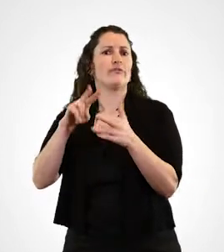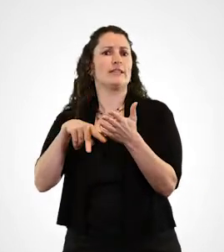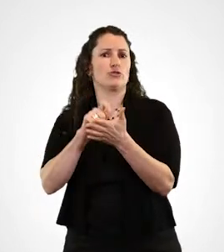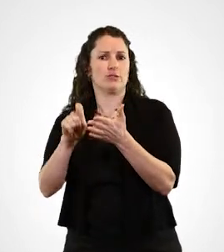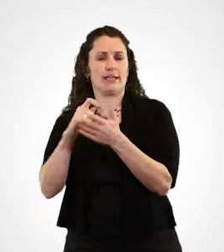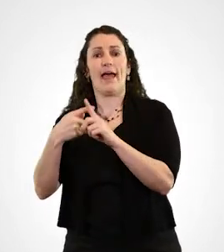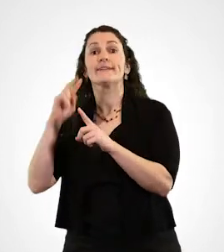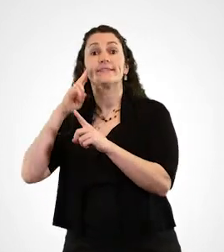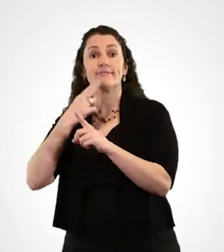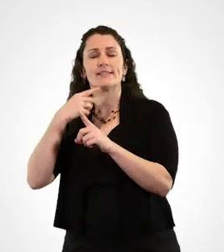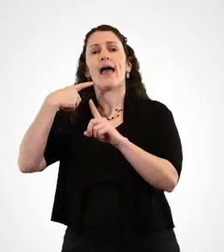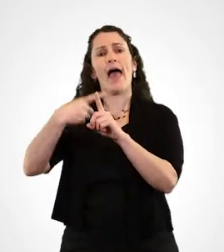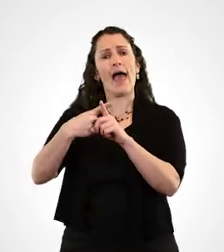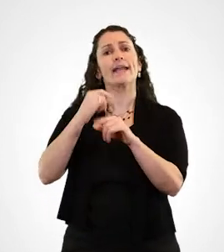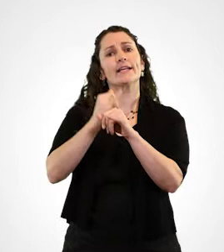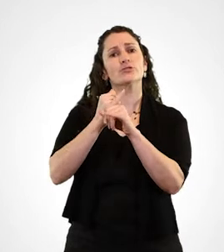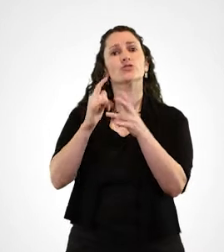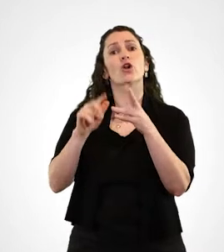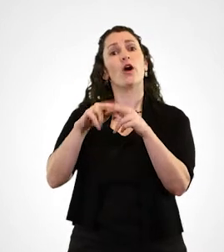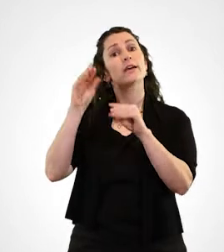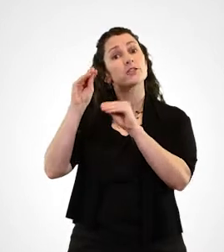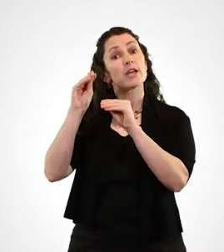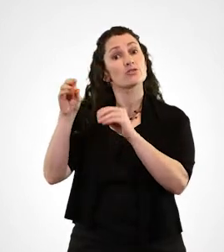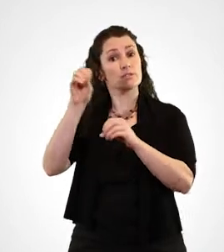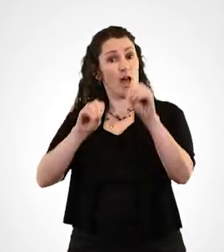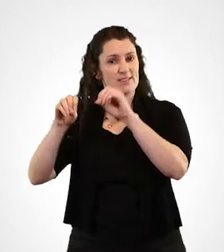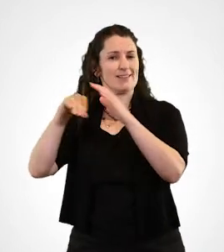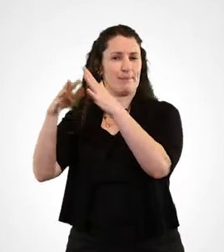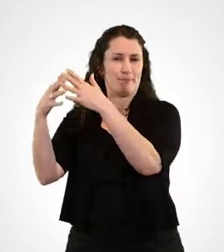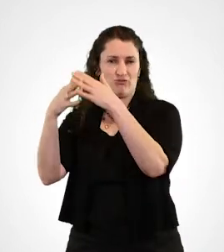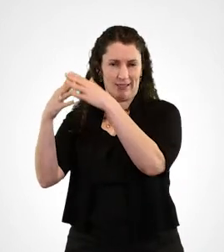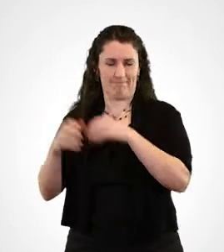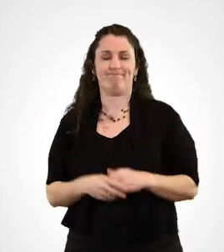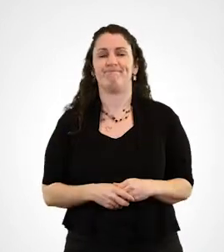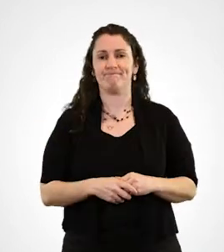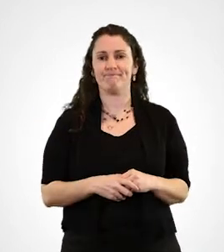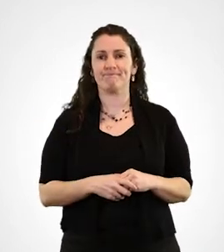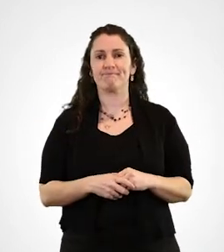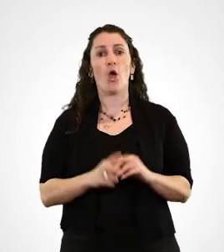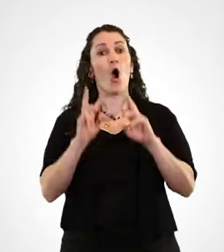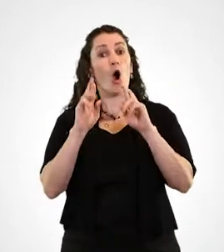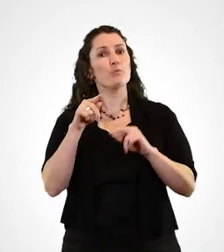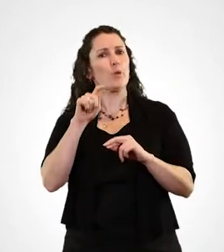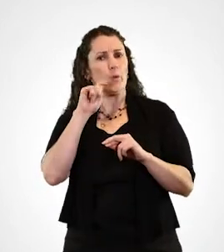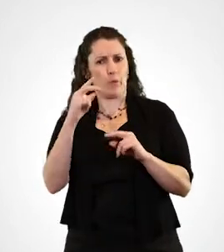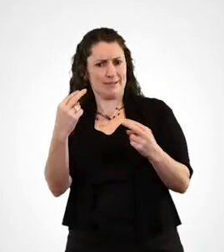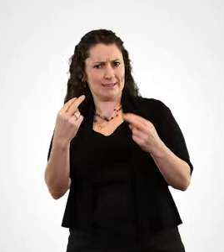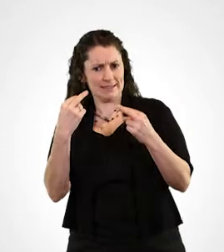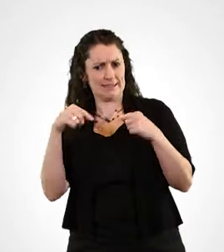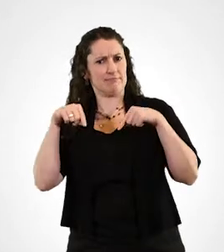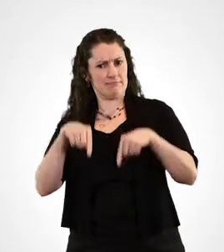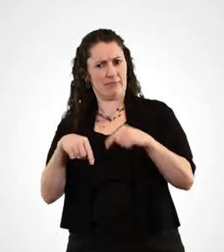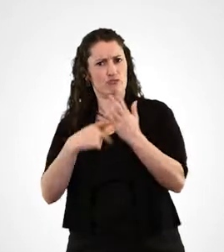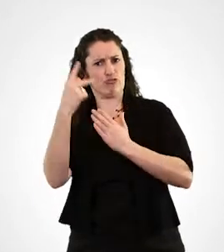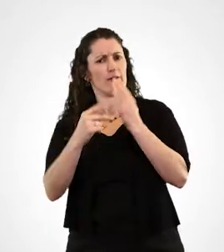on Literacy and Deafness and the Institute of Educational Sciences in the US. I'm hoping that you'll see the effectiveness that we